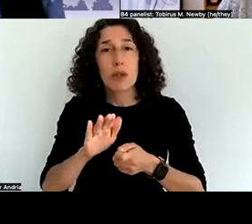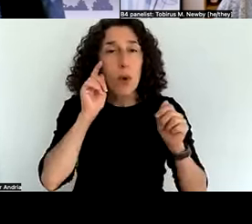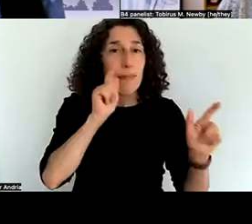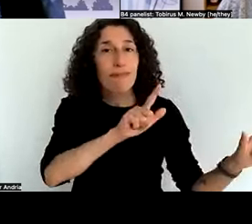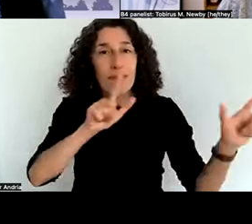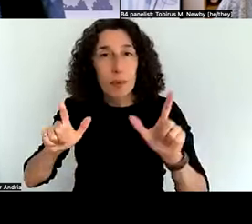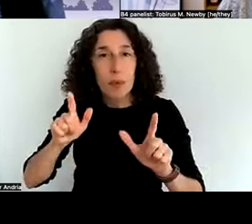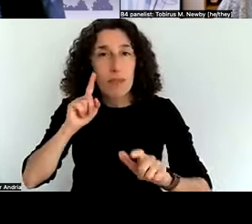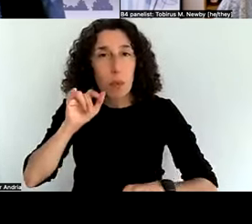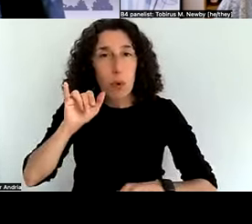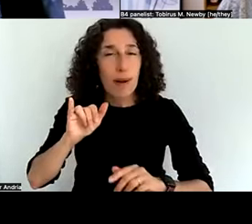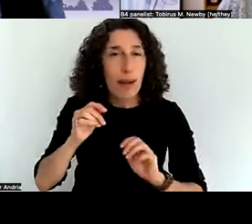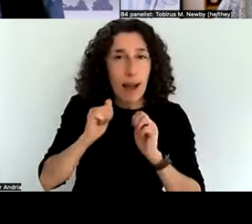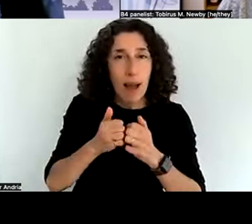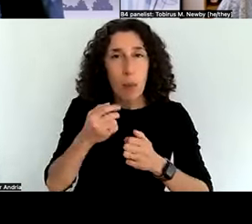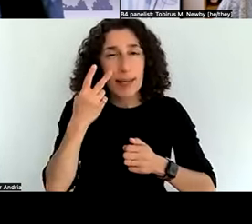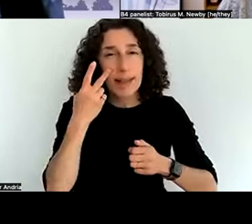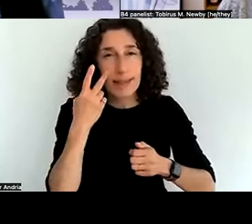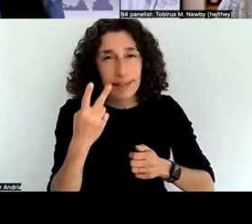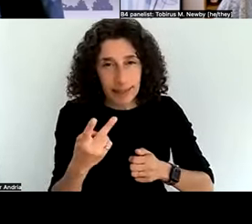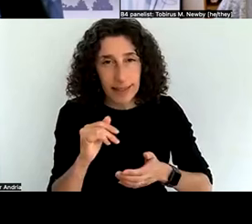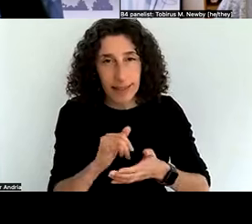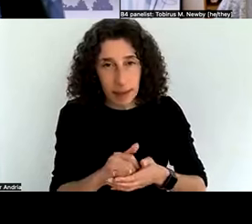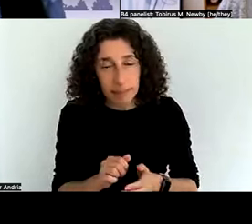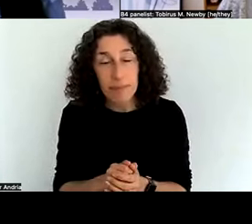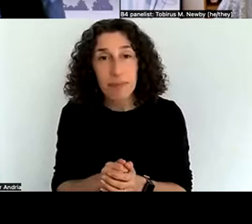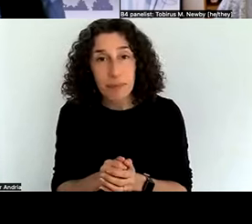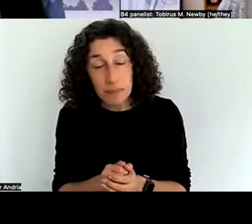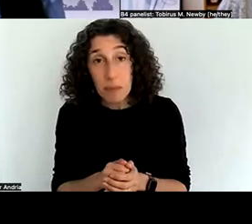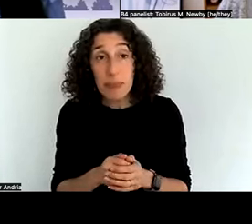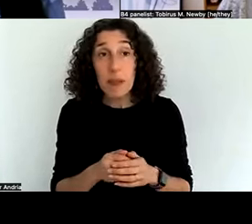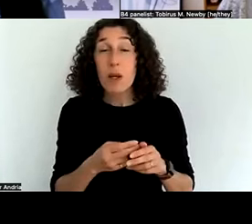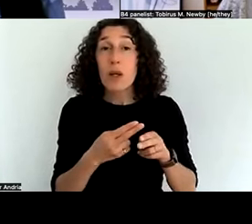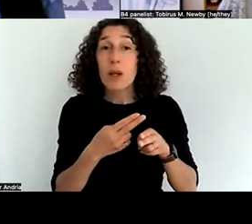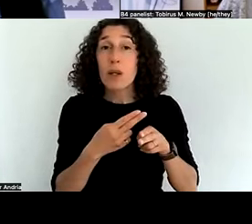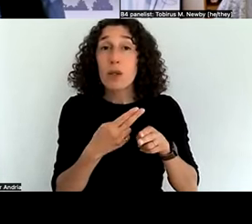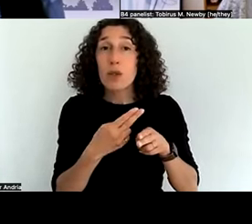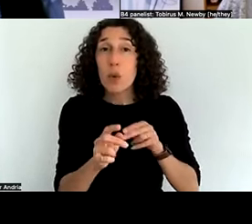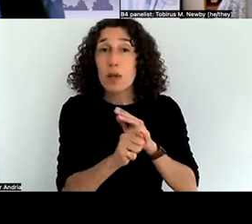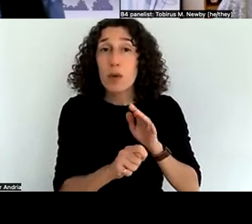for short-term change, you know, maybe the immediate cessation of certain kinds of harm. I think about